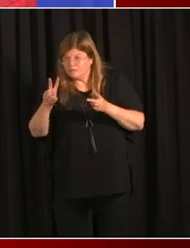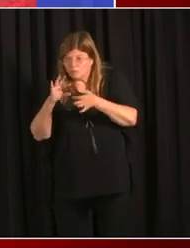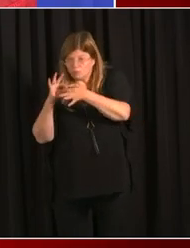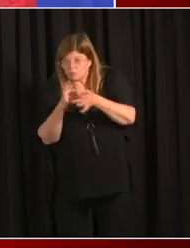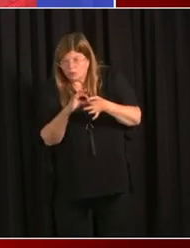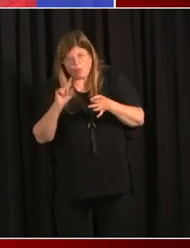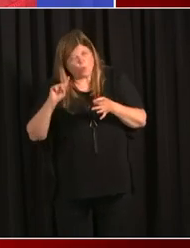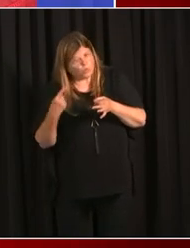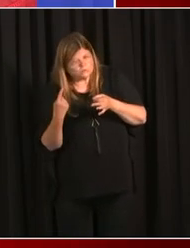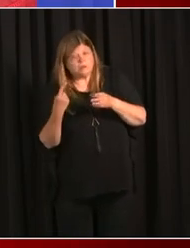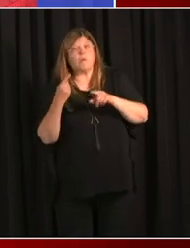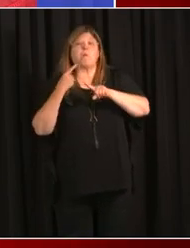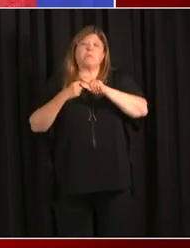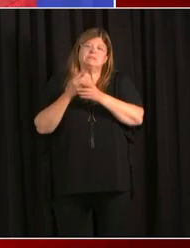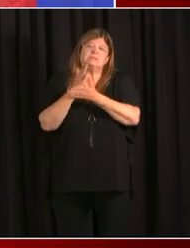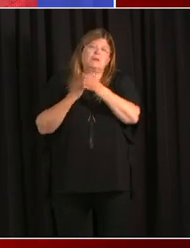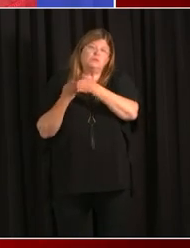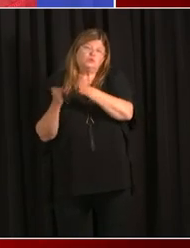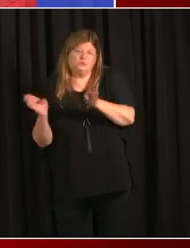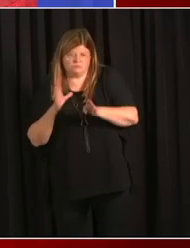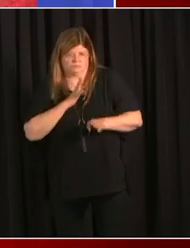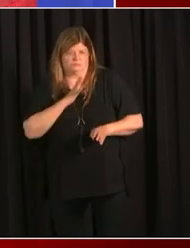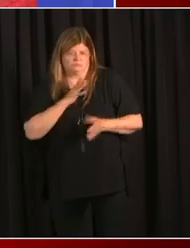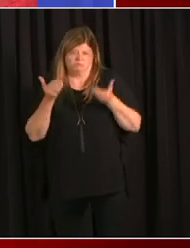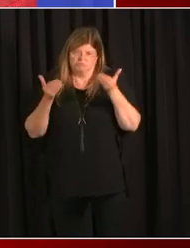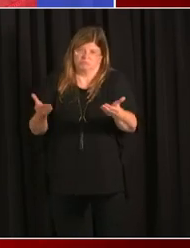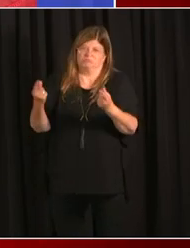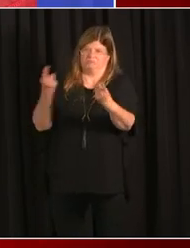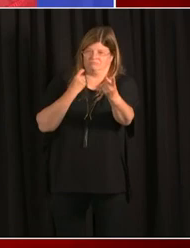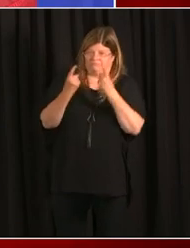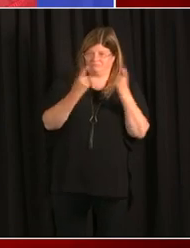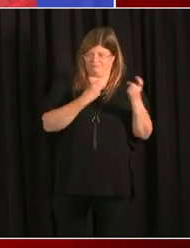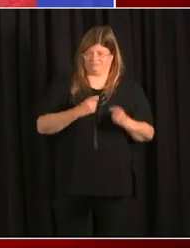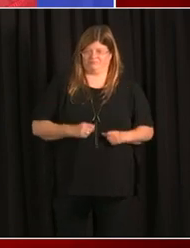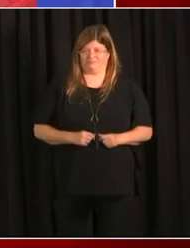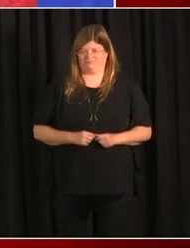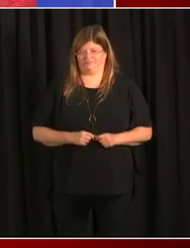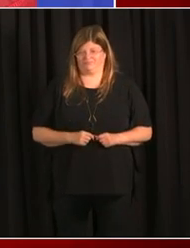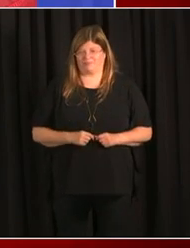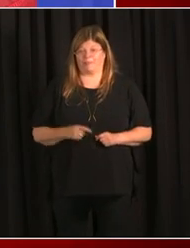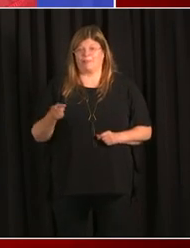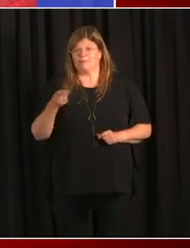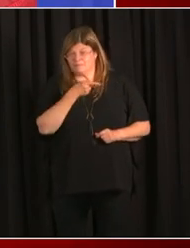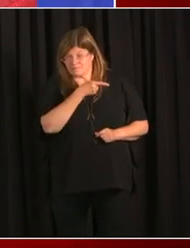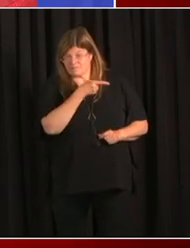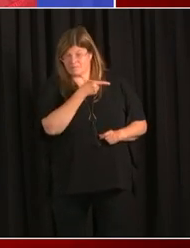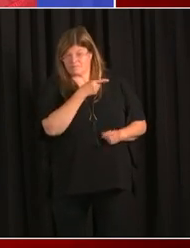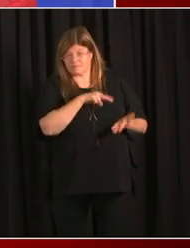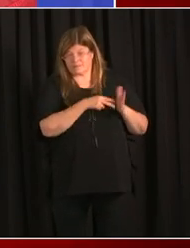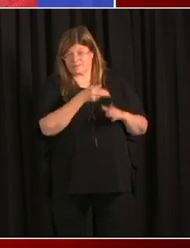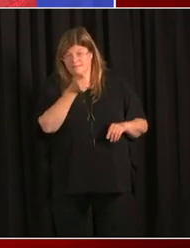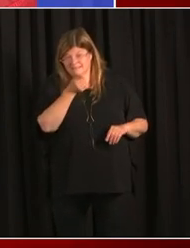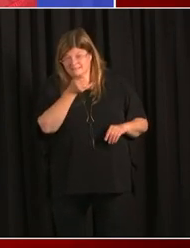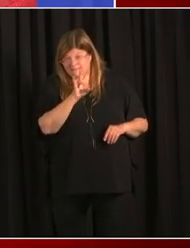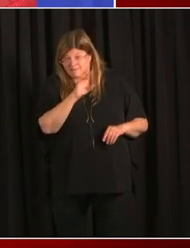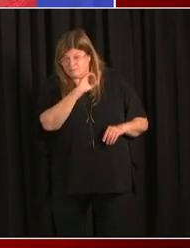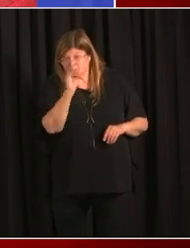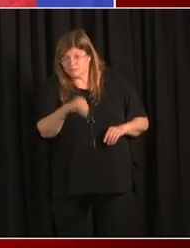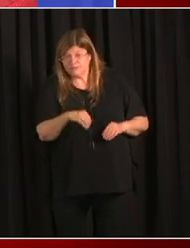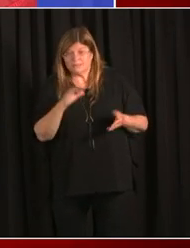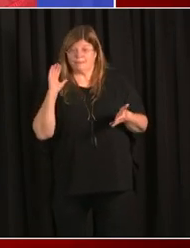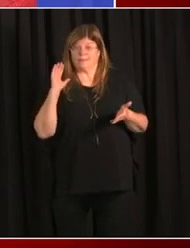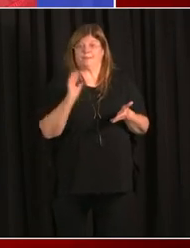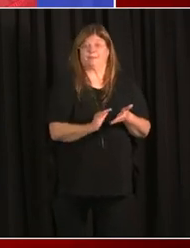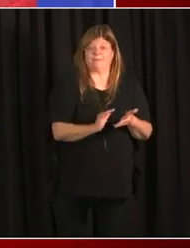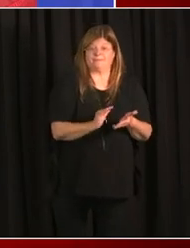Nesbitt, so there was obviously a decrease, looks like about 17% of new cases last year